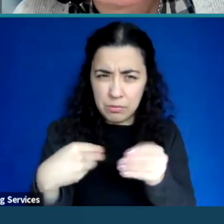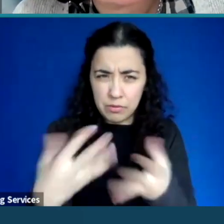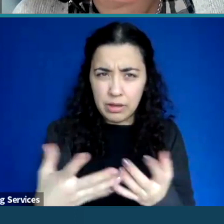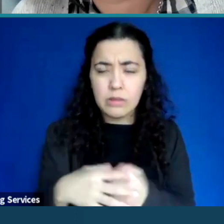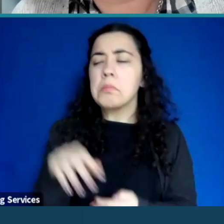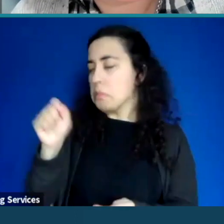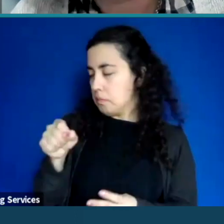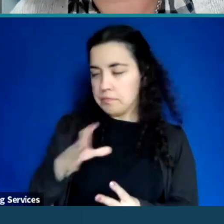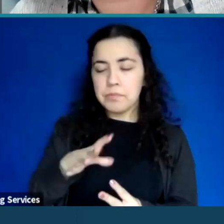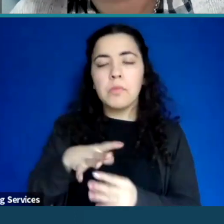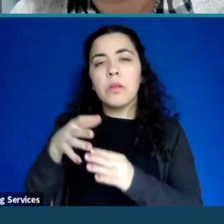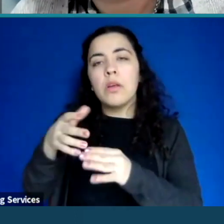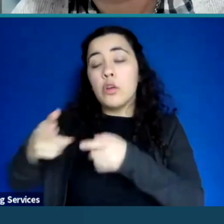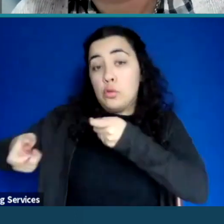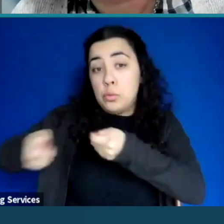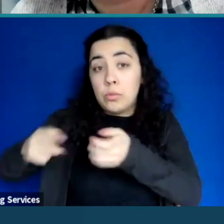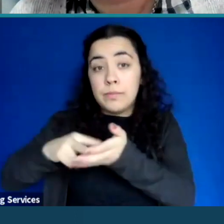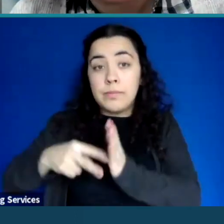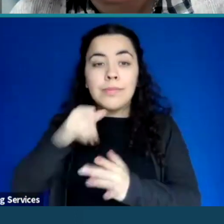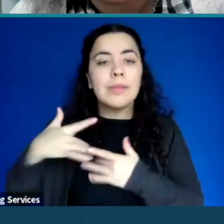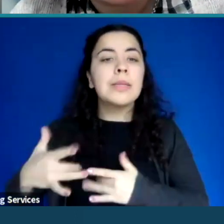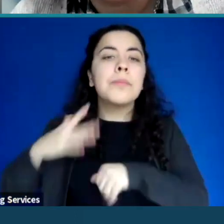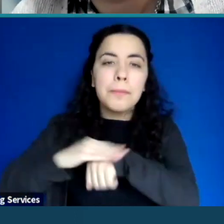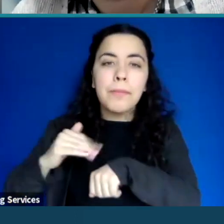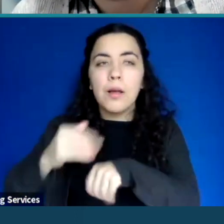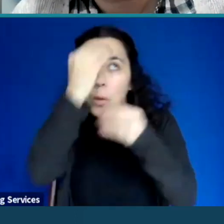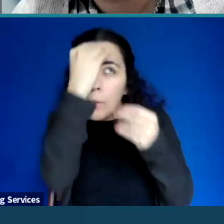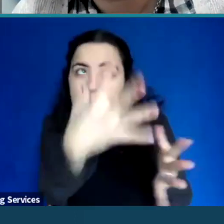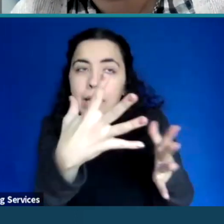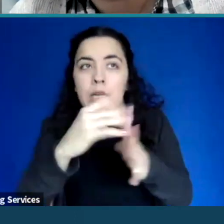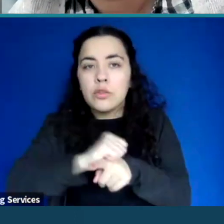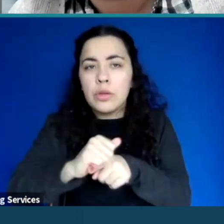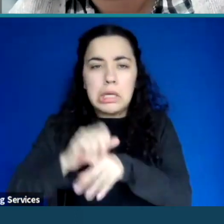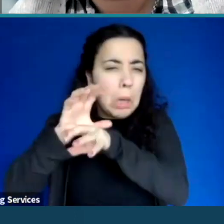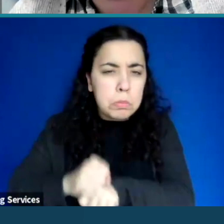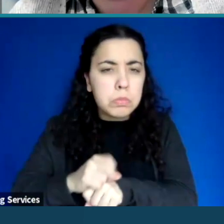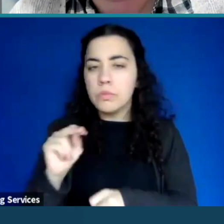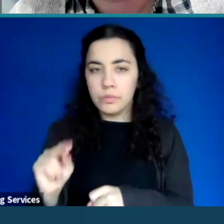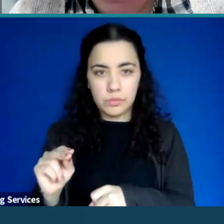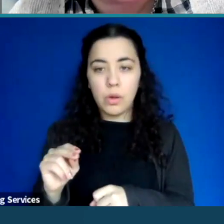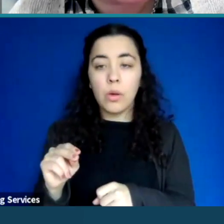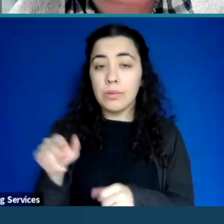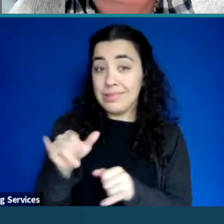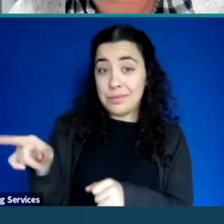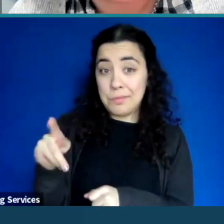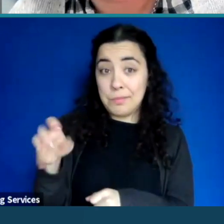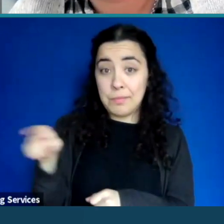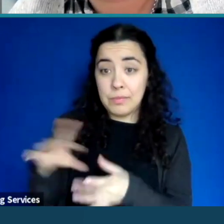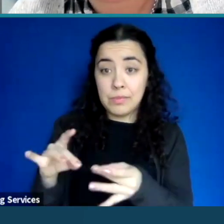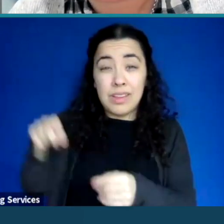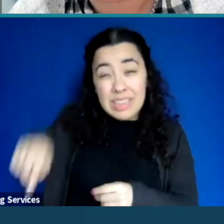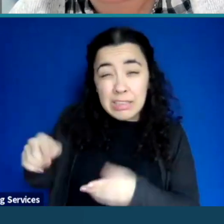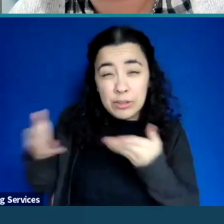under control, again, we're not talking about your typical pet obedience training. Like Pam was saying, these service animals have